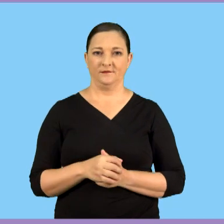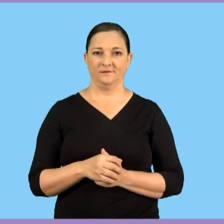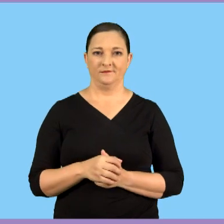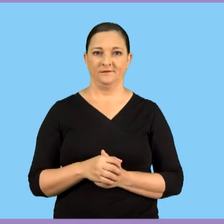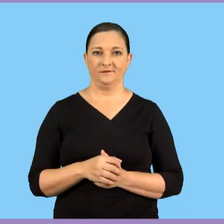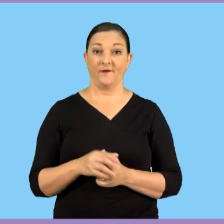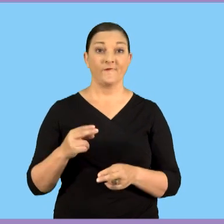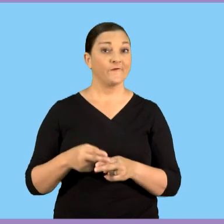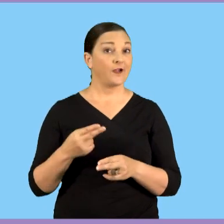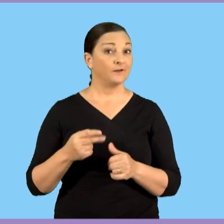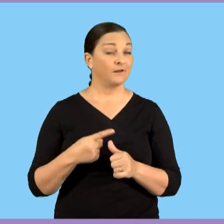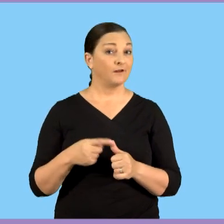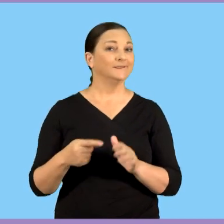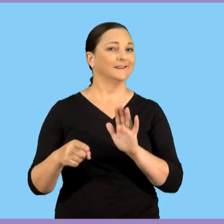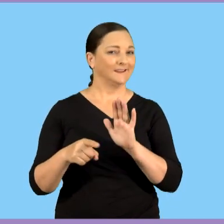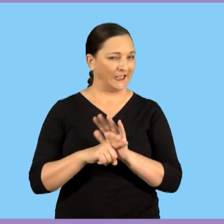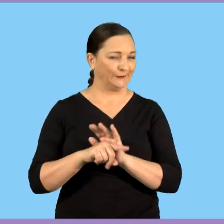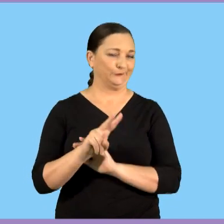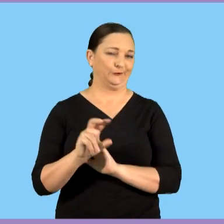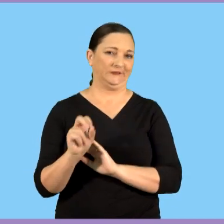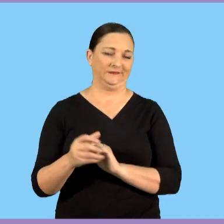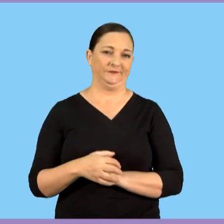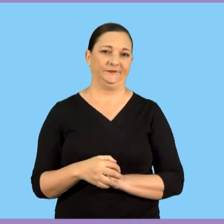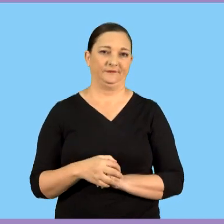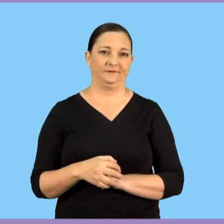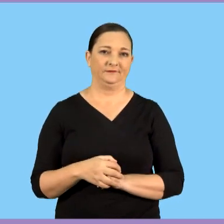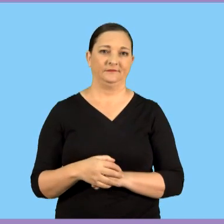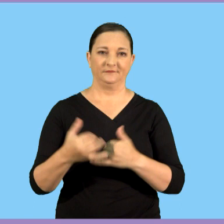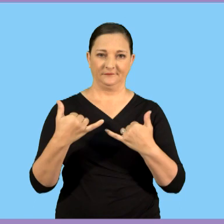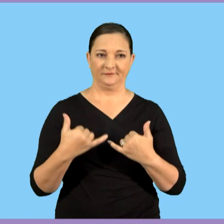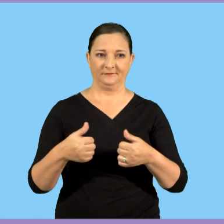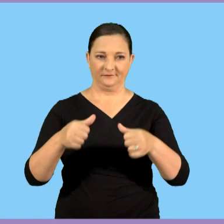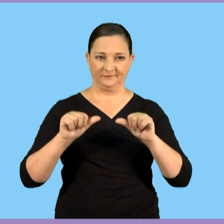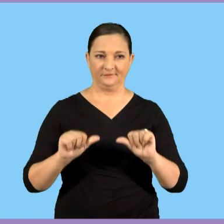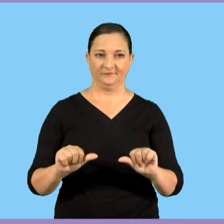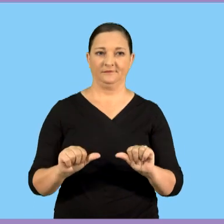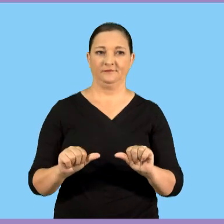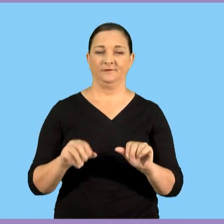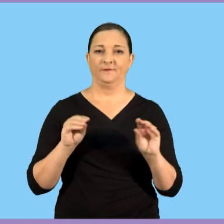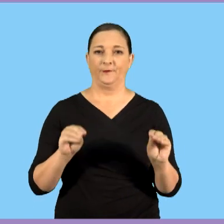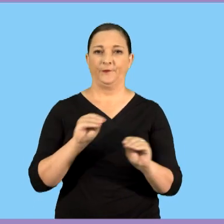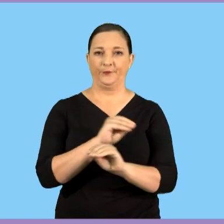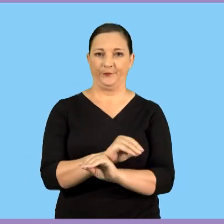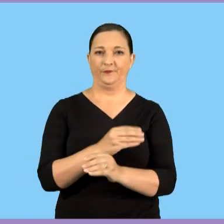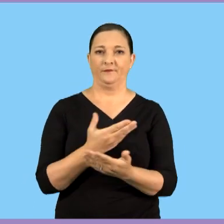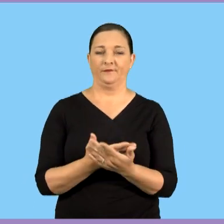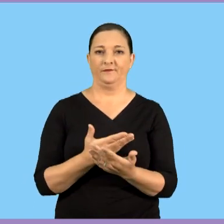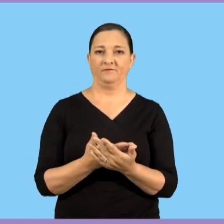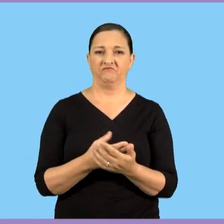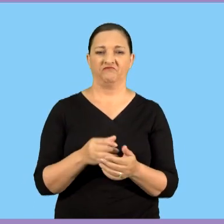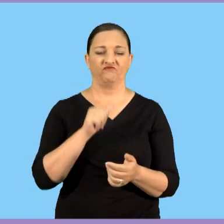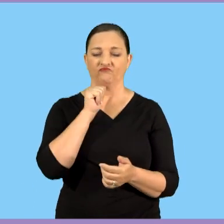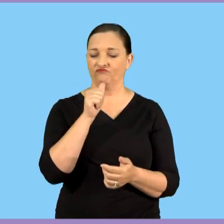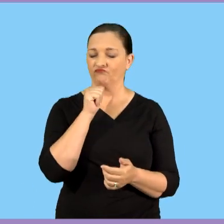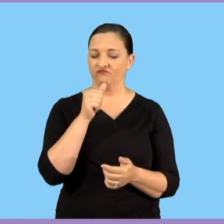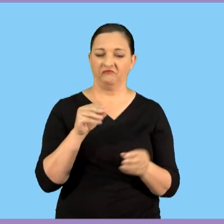20. My final answer is negative 20. And of course, we are still dealing with addition. Addition is commutative. The